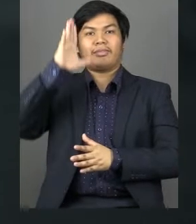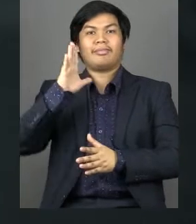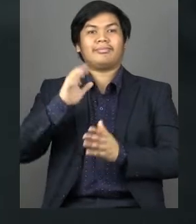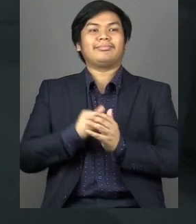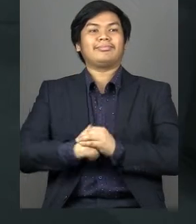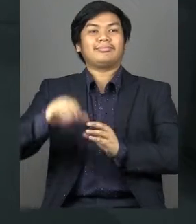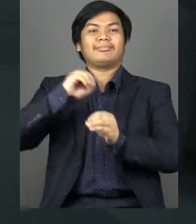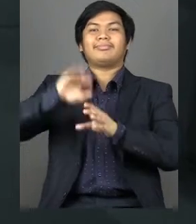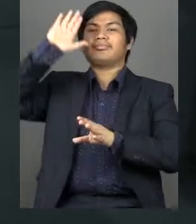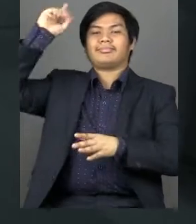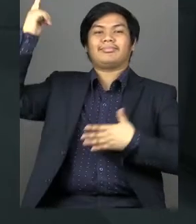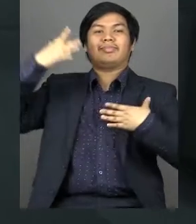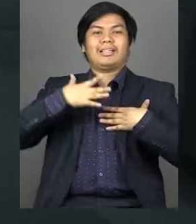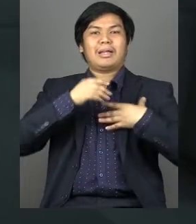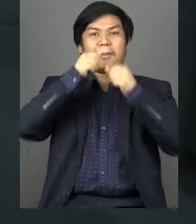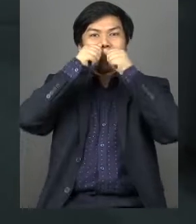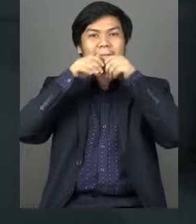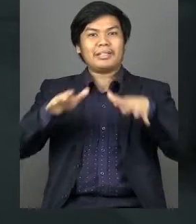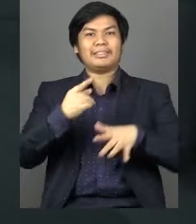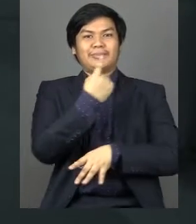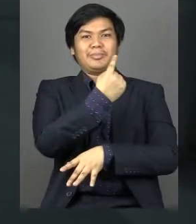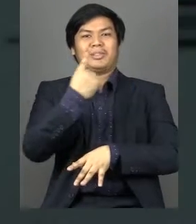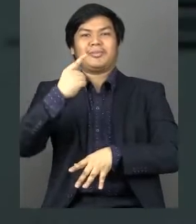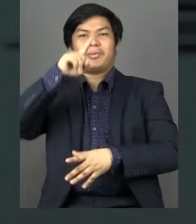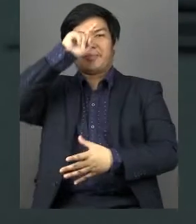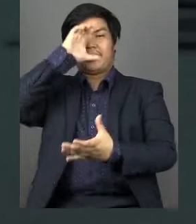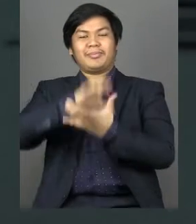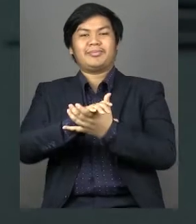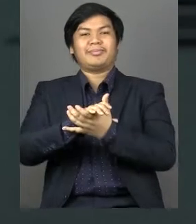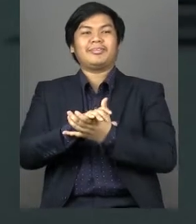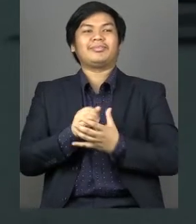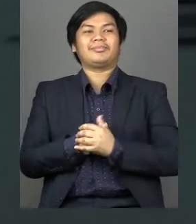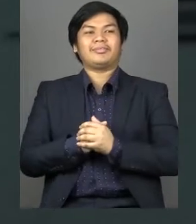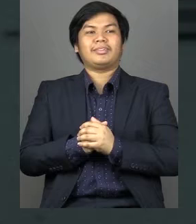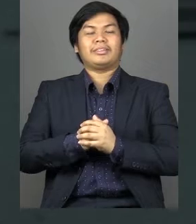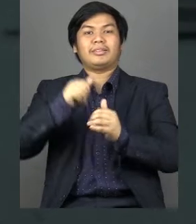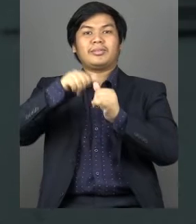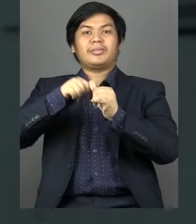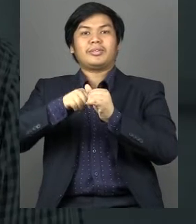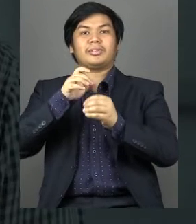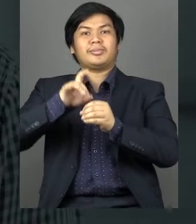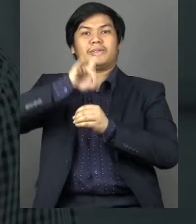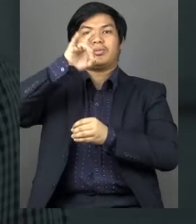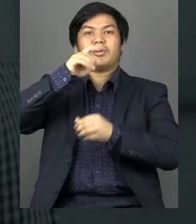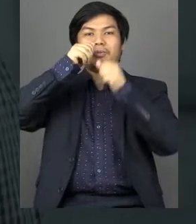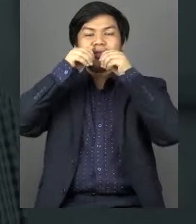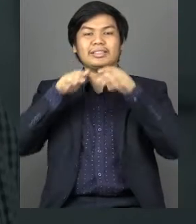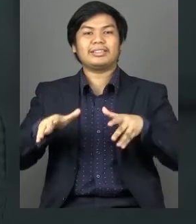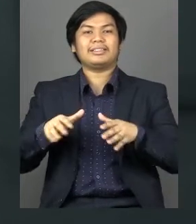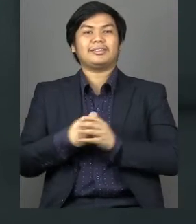God, in His grace, has blessed every believer with every spiritual blessing.